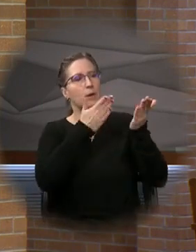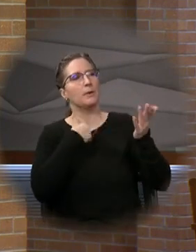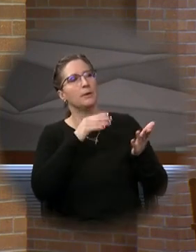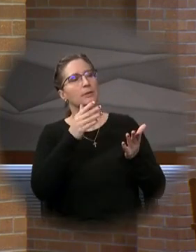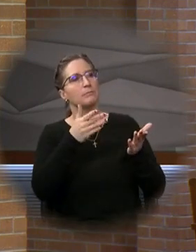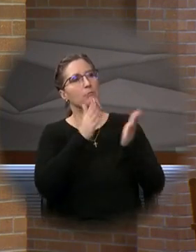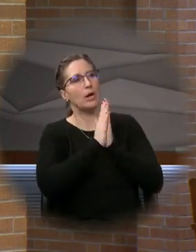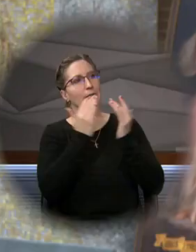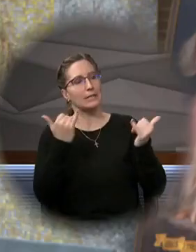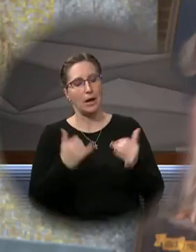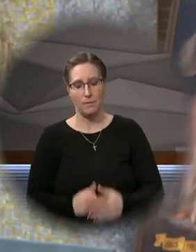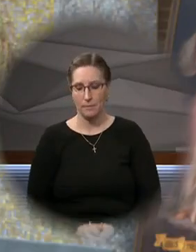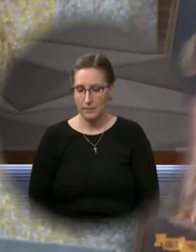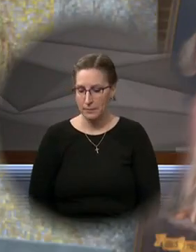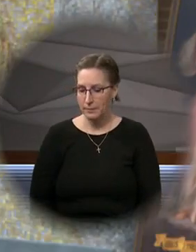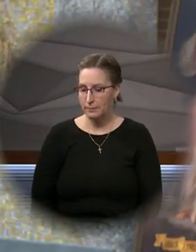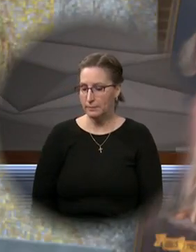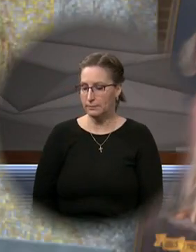petitions.